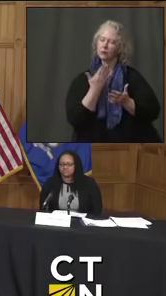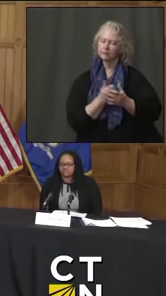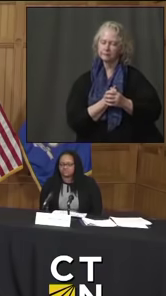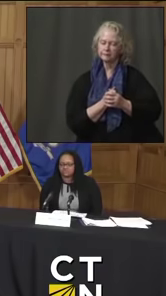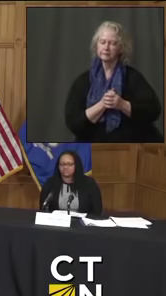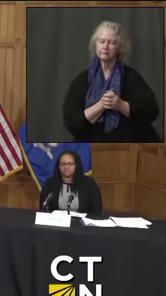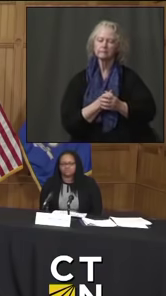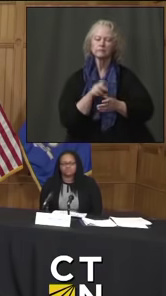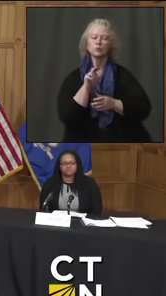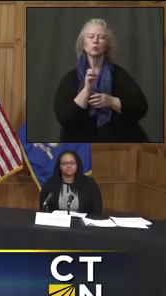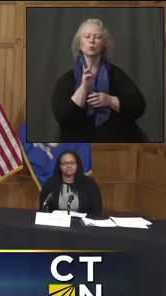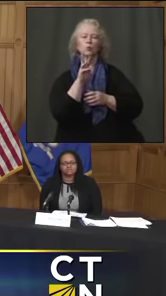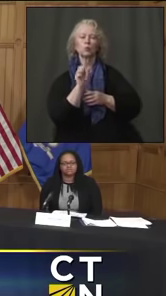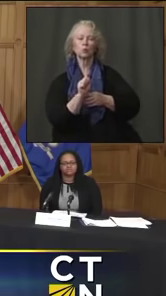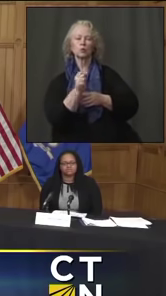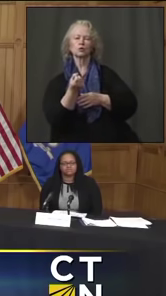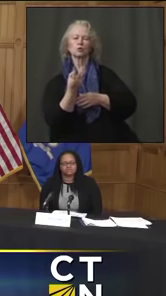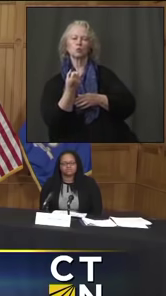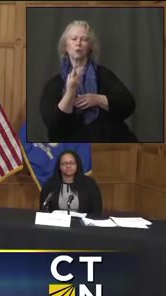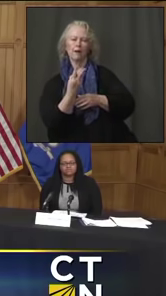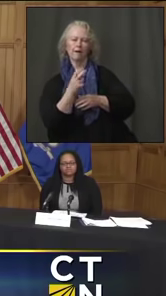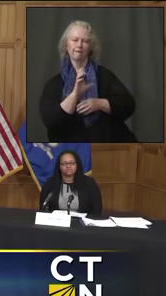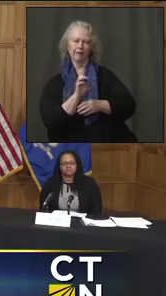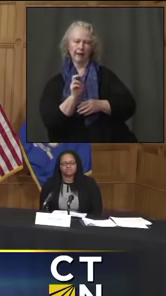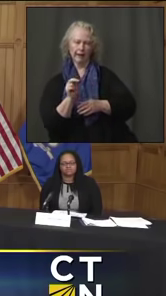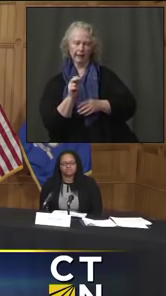News 12 Connecticut.